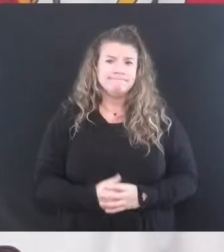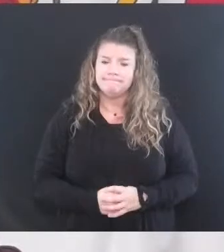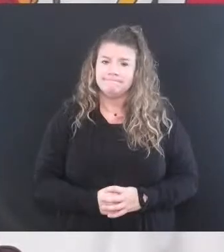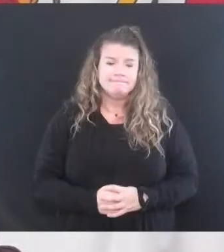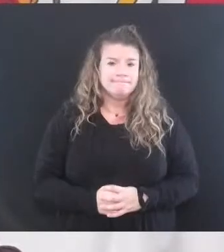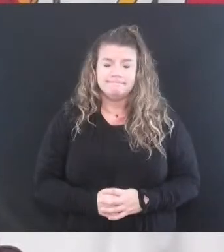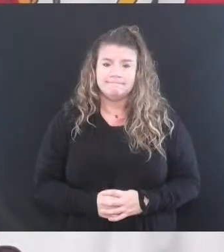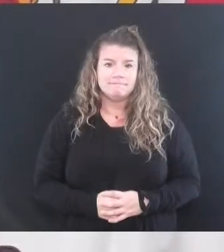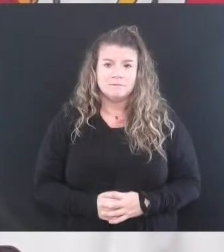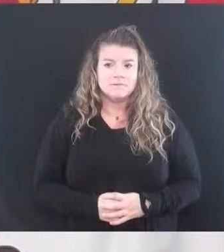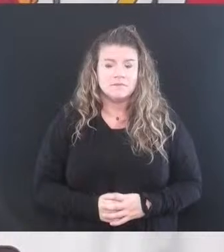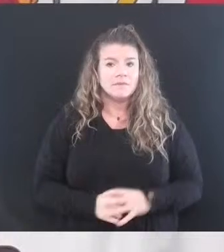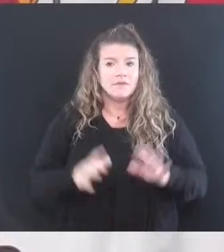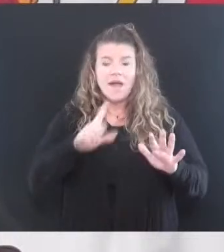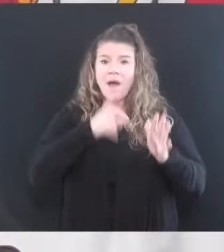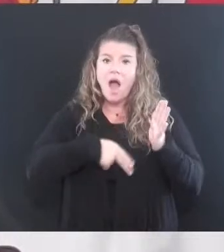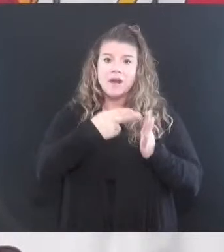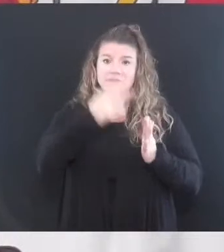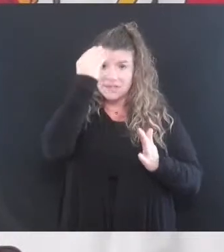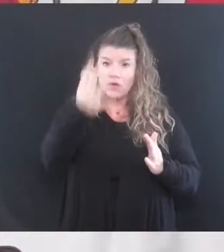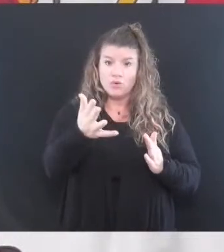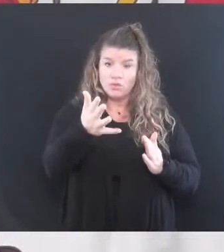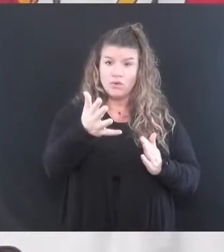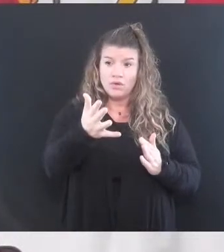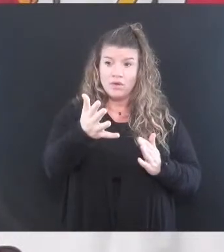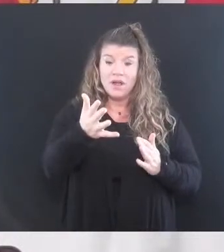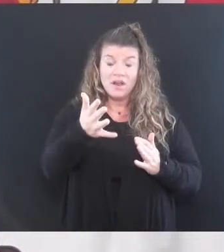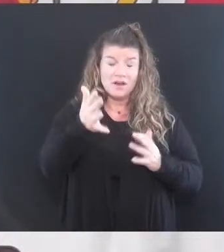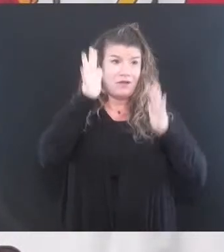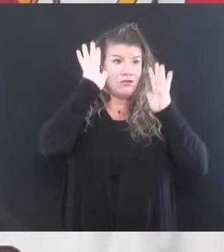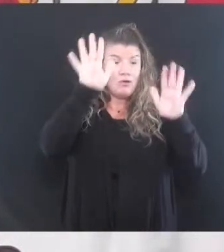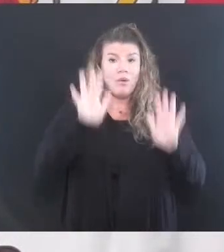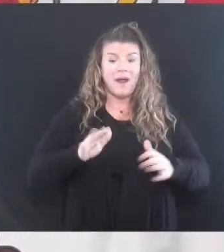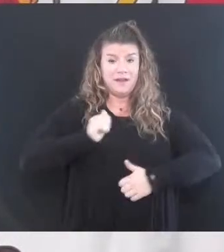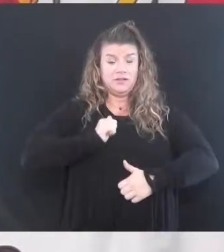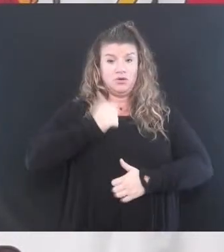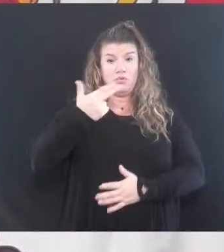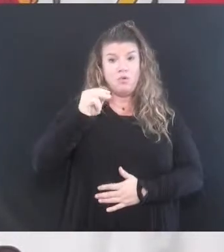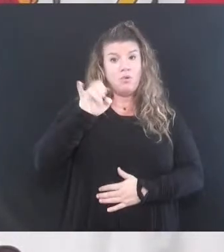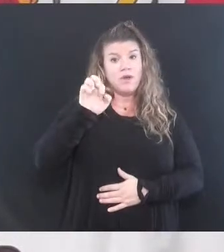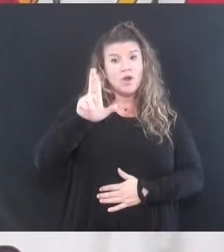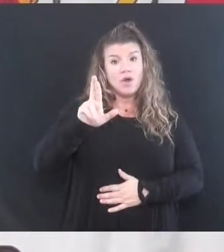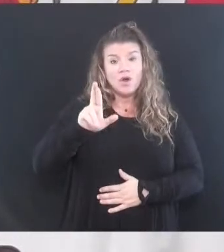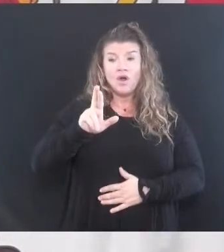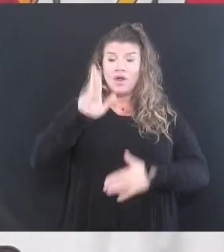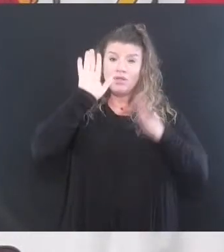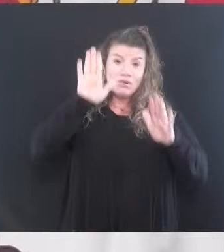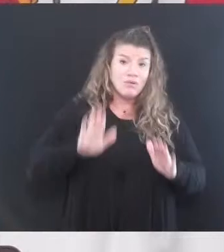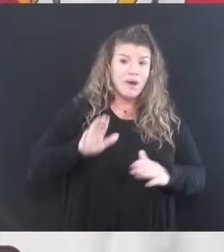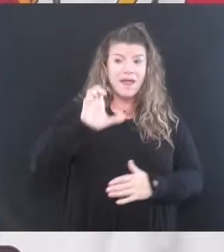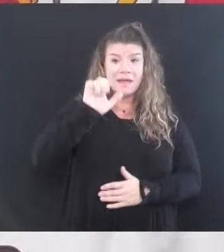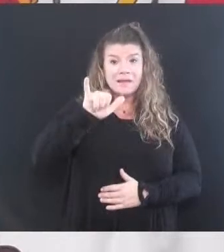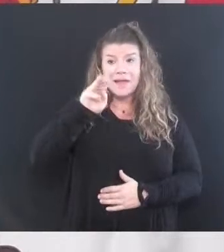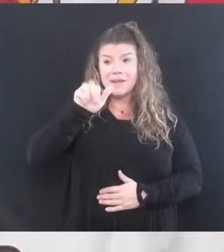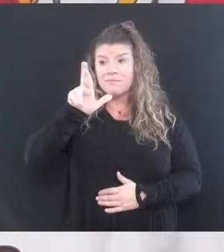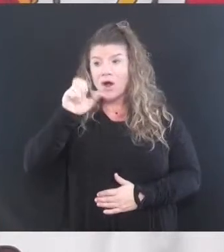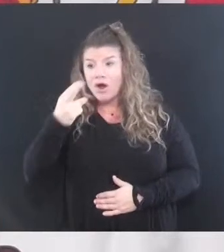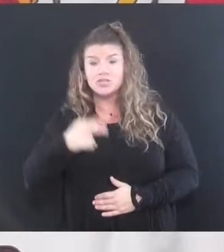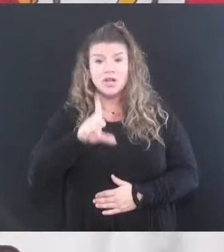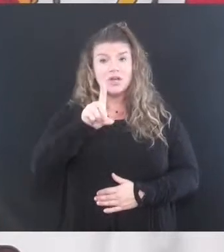And I can honestly say to the great General Hoyer, to the great Clay Marsh, Dr.